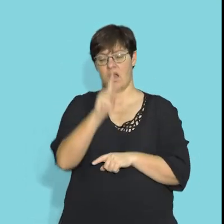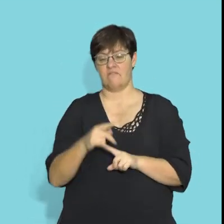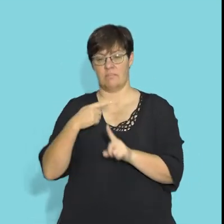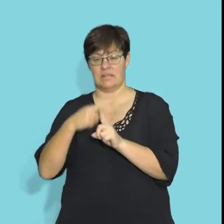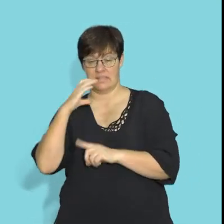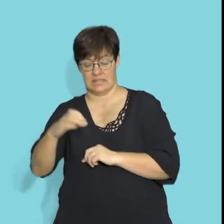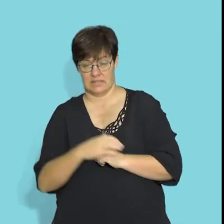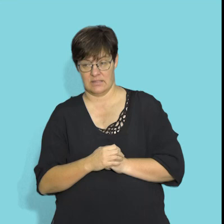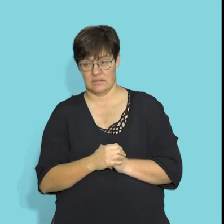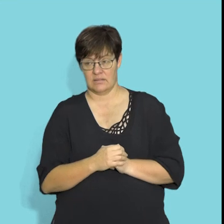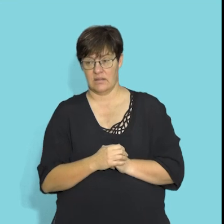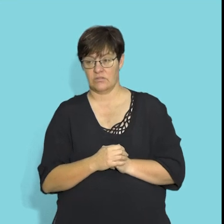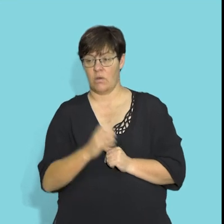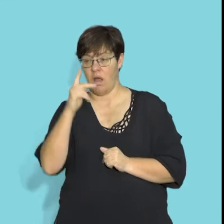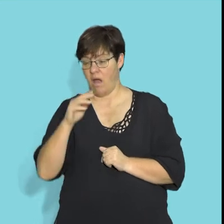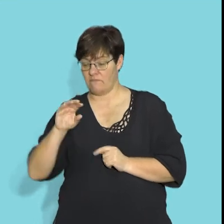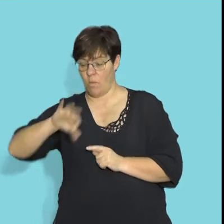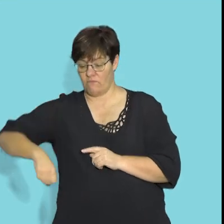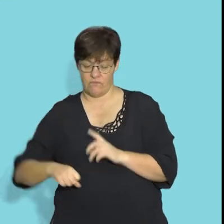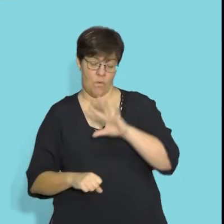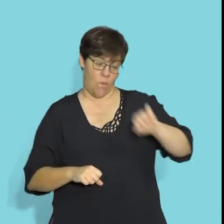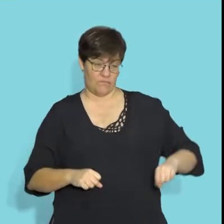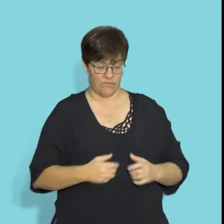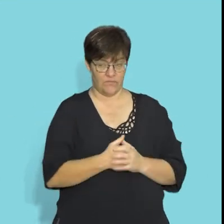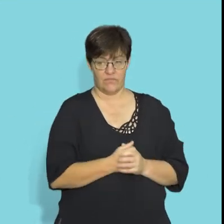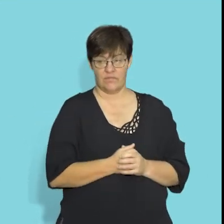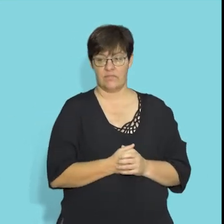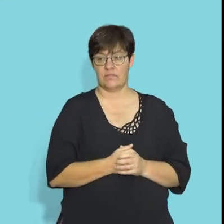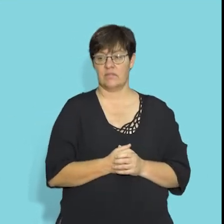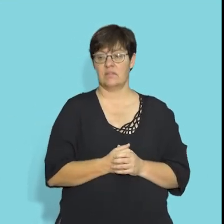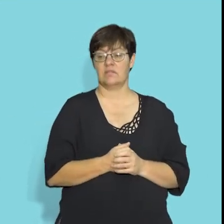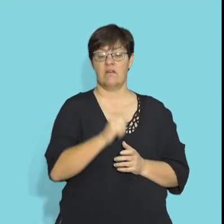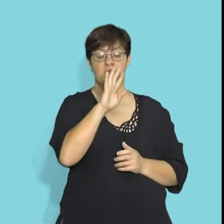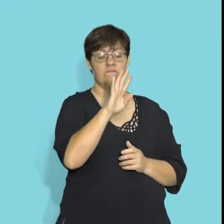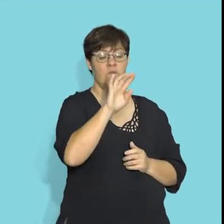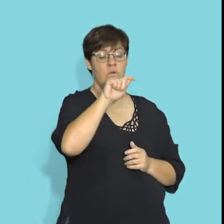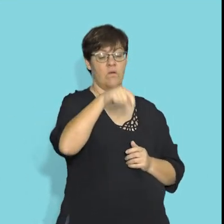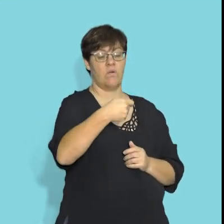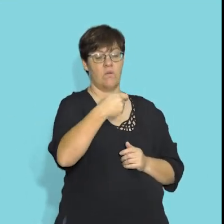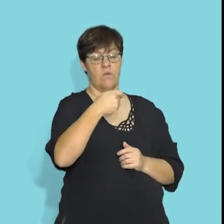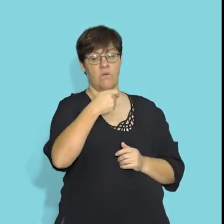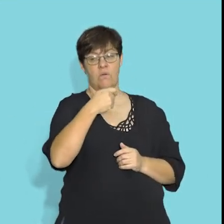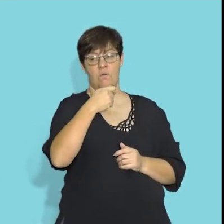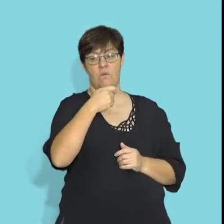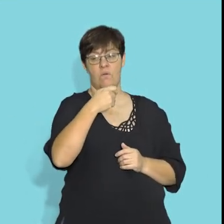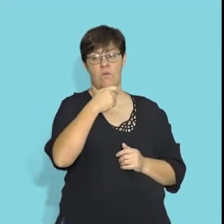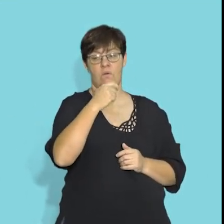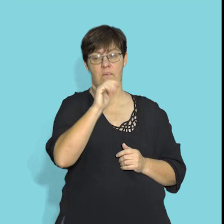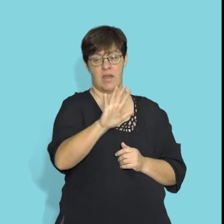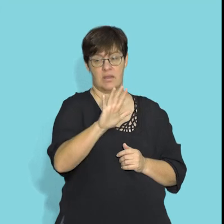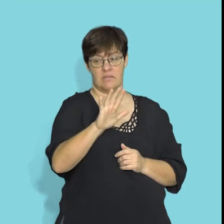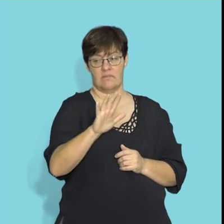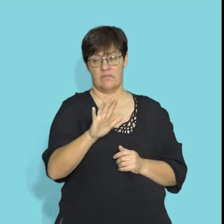case, I'm going to subtract a half on both sides. 5 minus a half is 4 and a half.